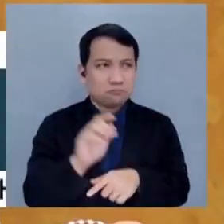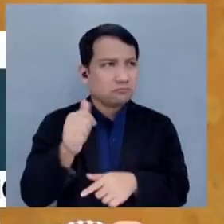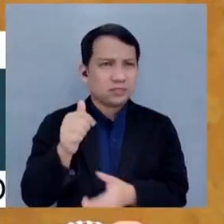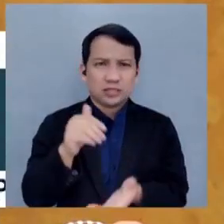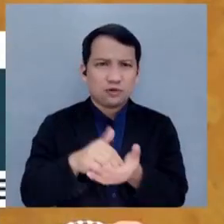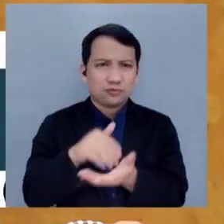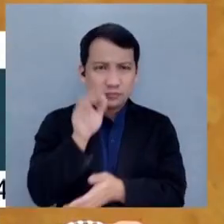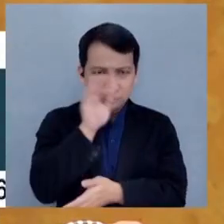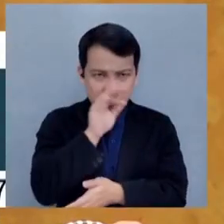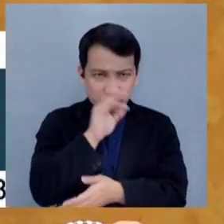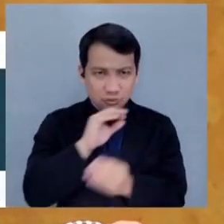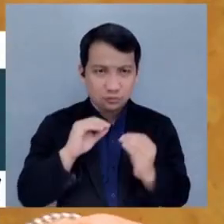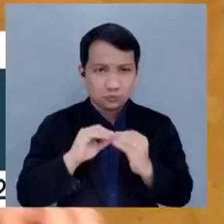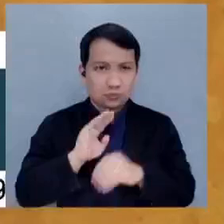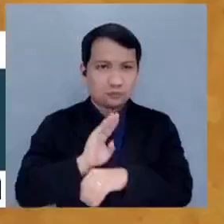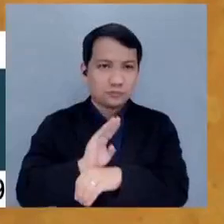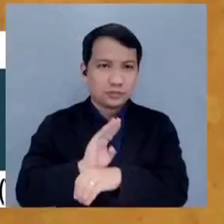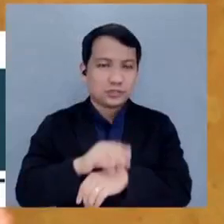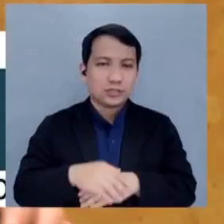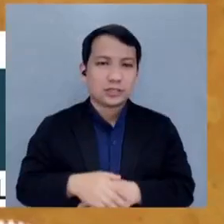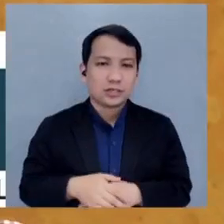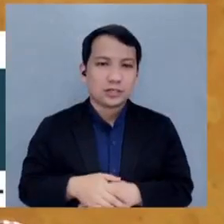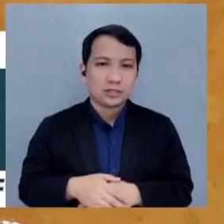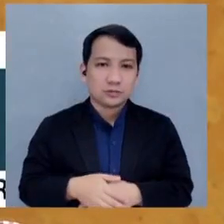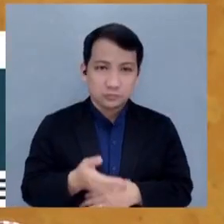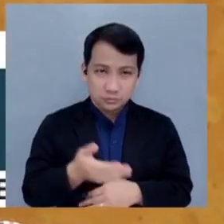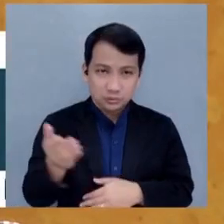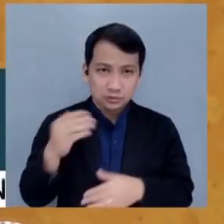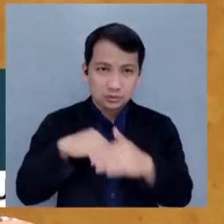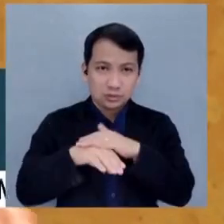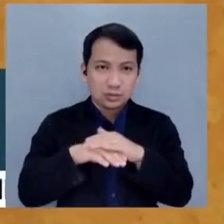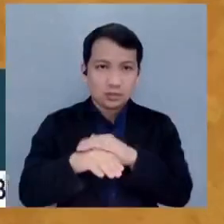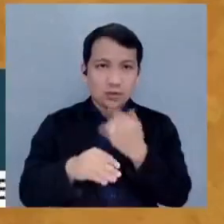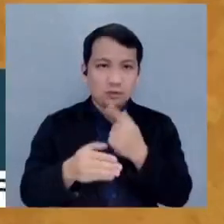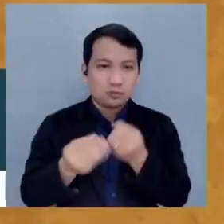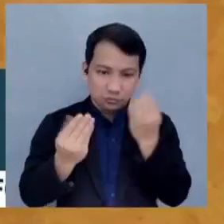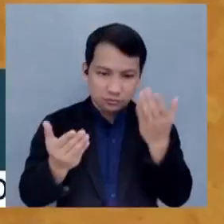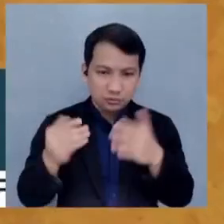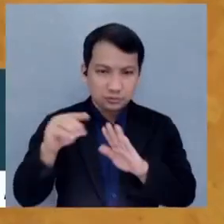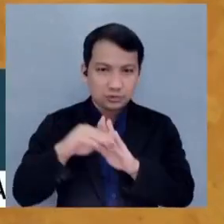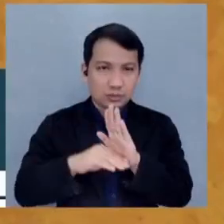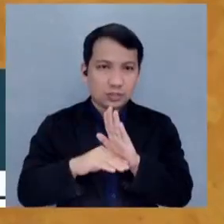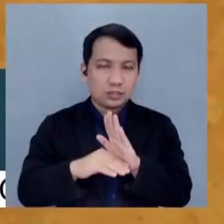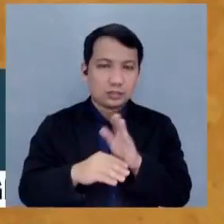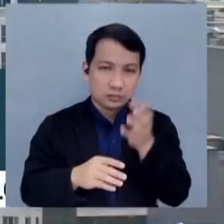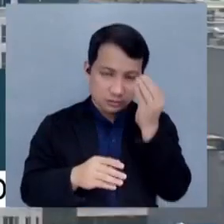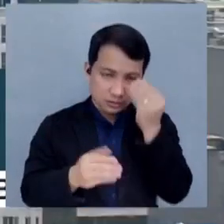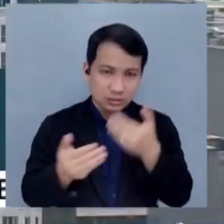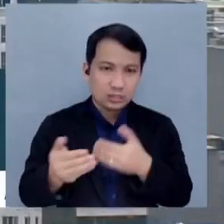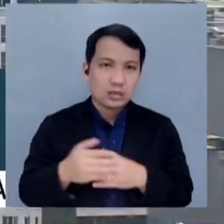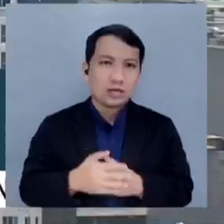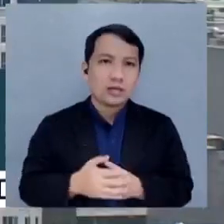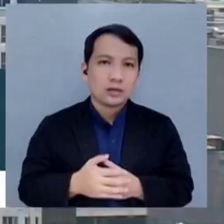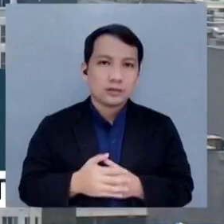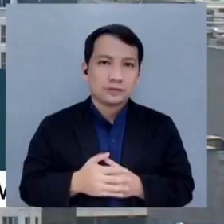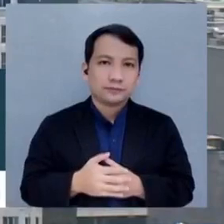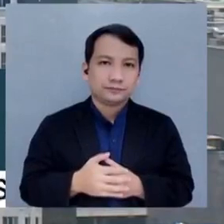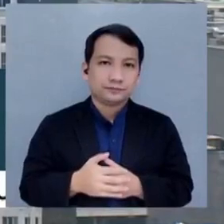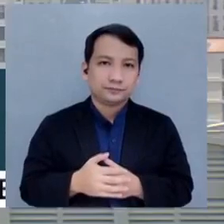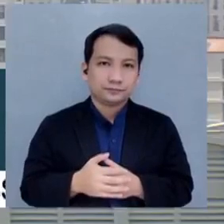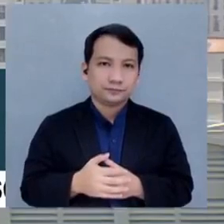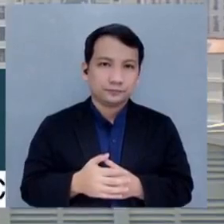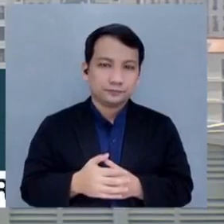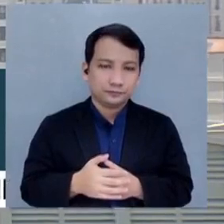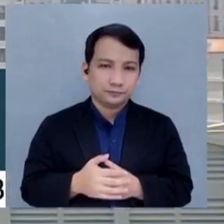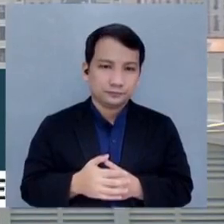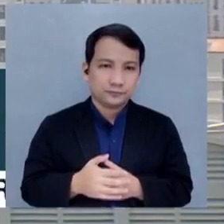small businesses to get access to the learnings that they need to thrive in the digital economy. Other companies,